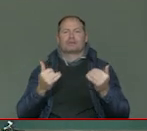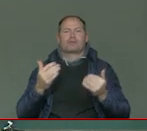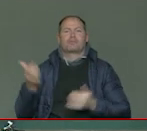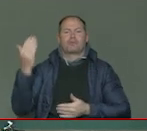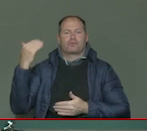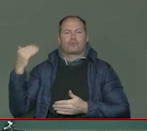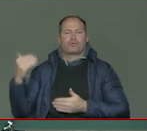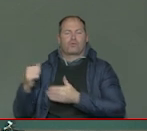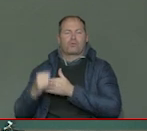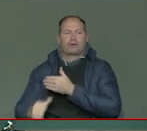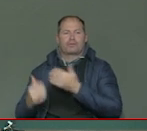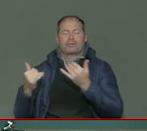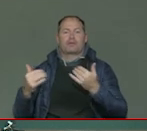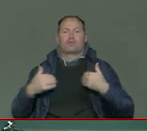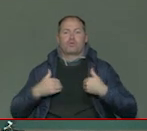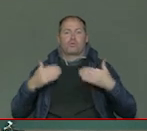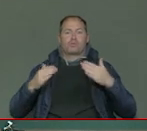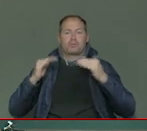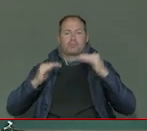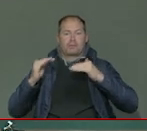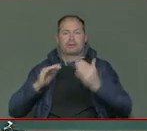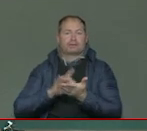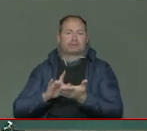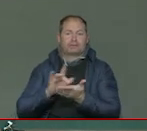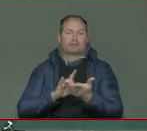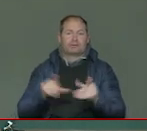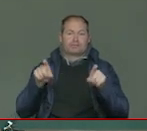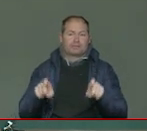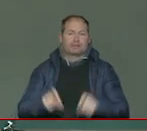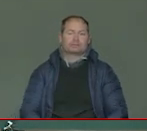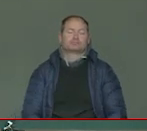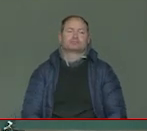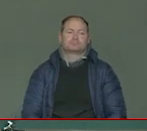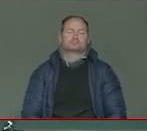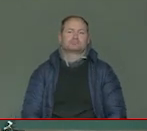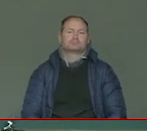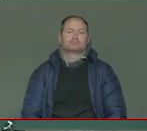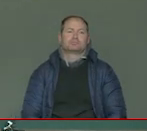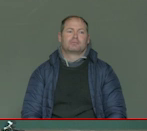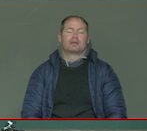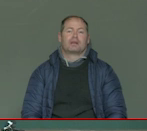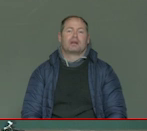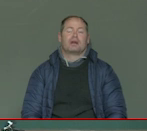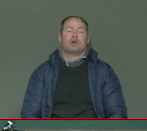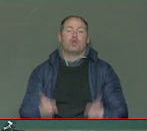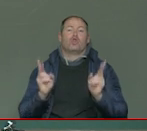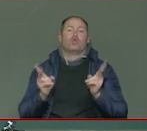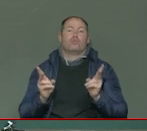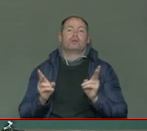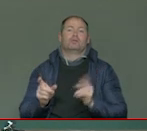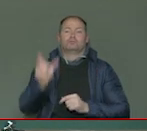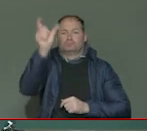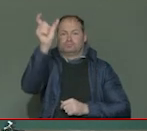the opening balance of my bank account. Now normally they give it to you in one column, like this